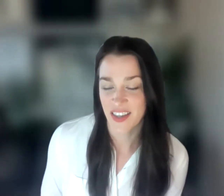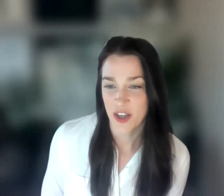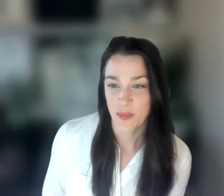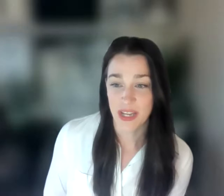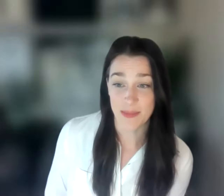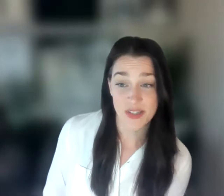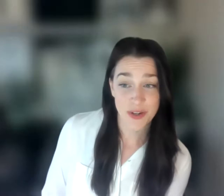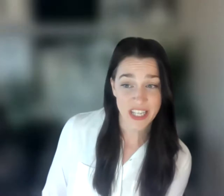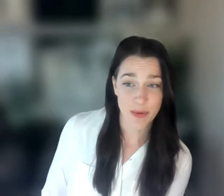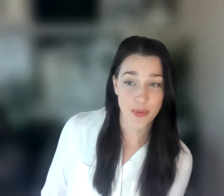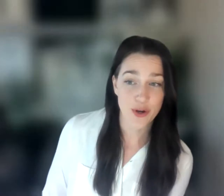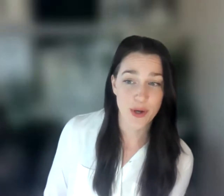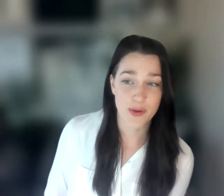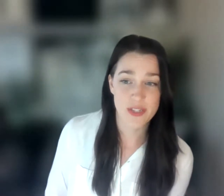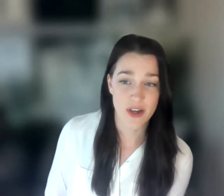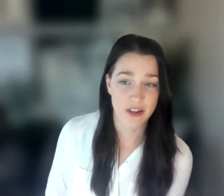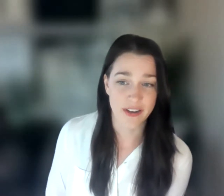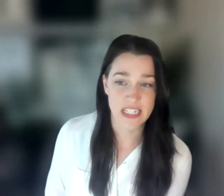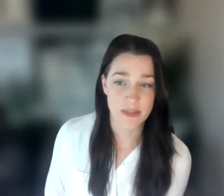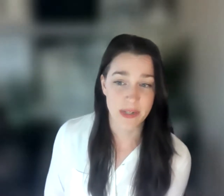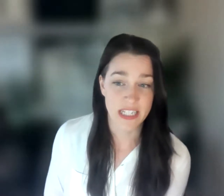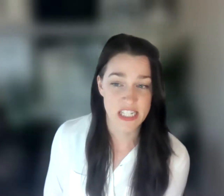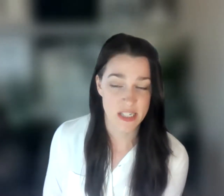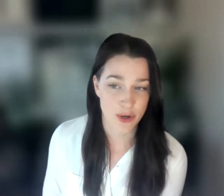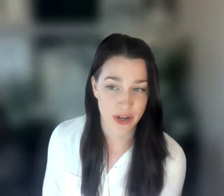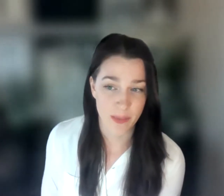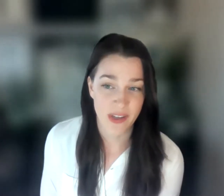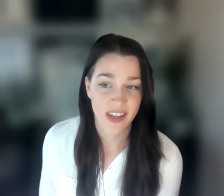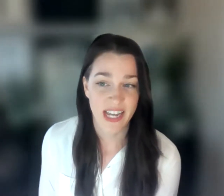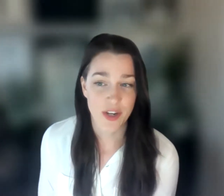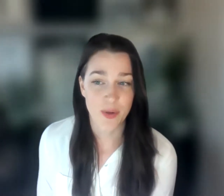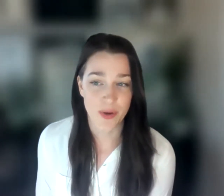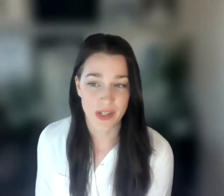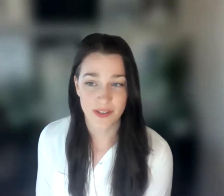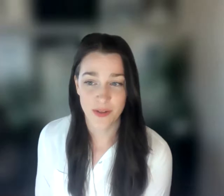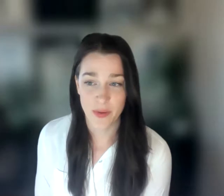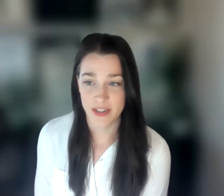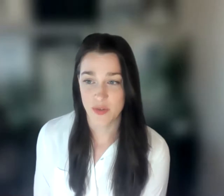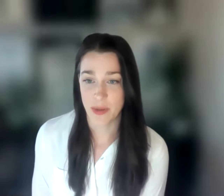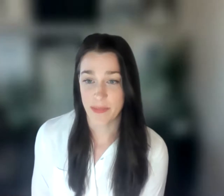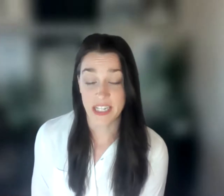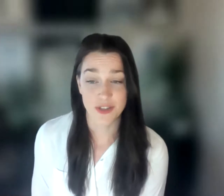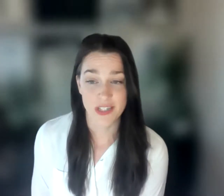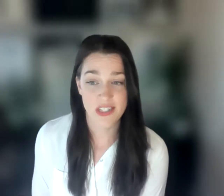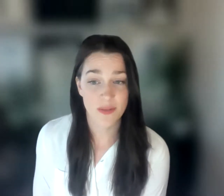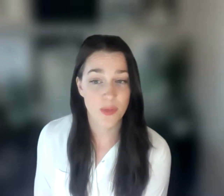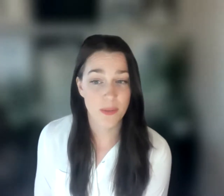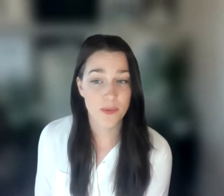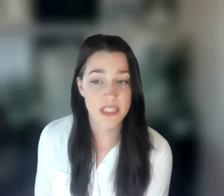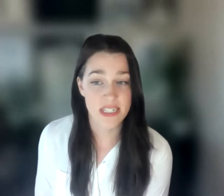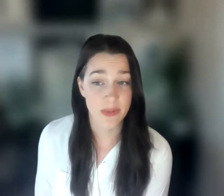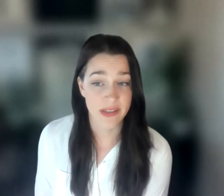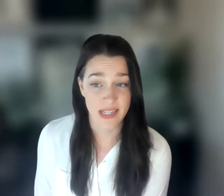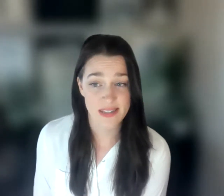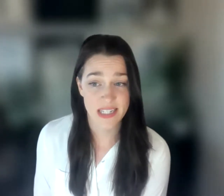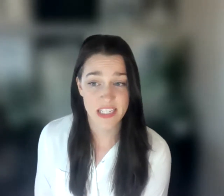says, my name is Courtney. I'm a pro bono scholar in disability justice program at New York Lawyers for the Public Interest. People